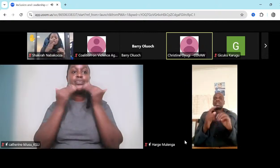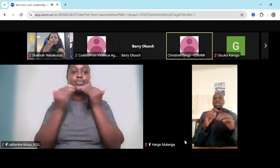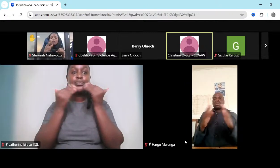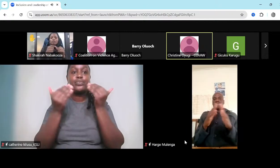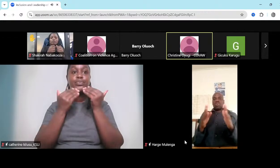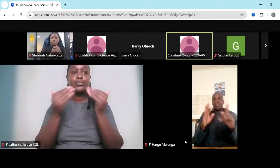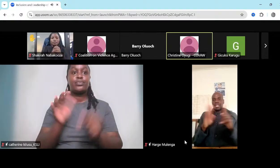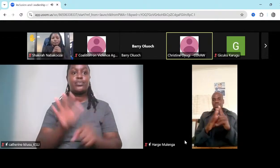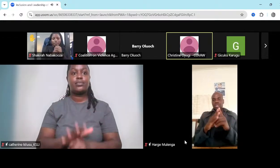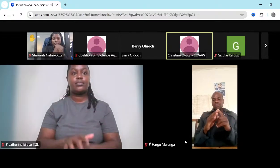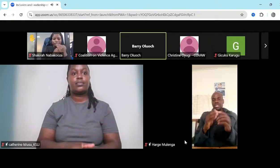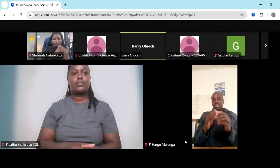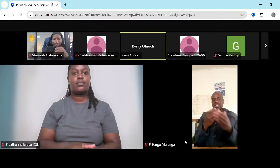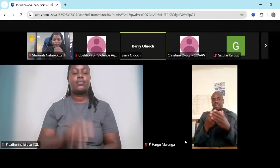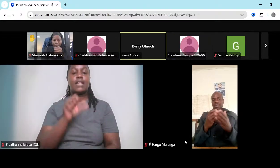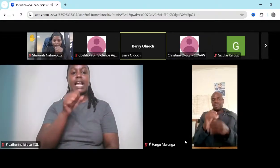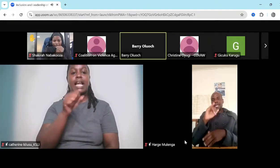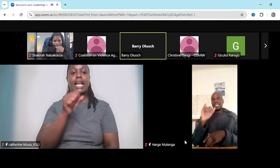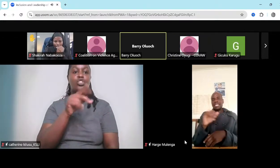that.